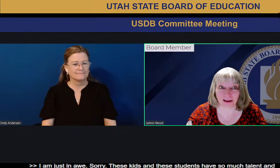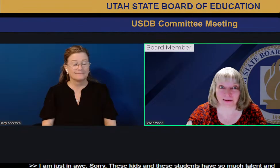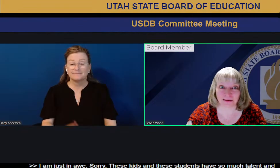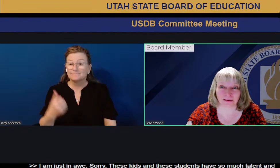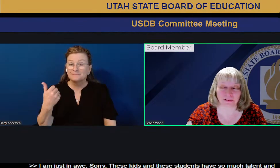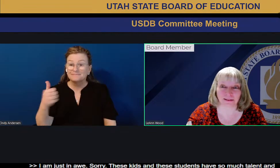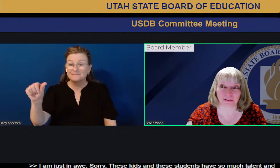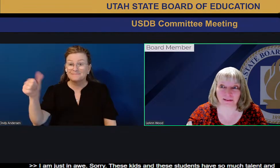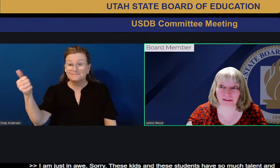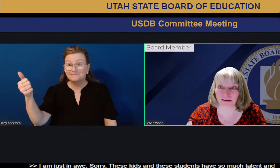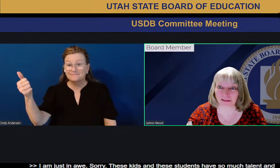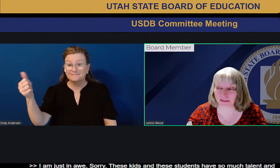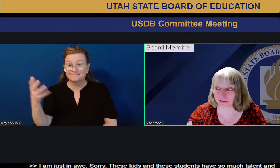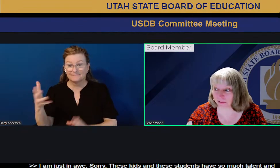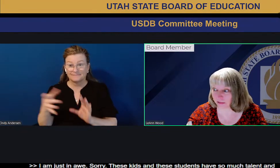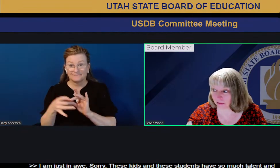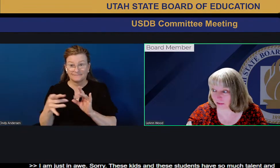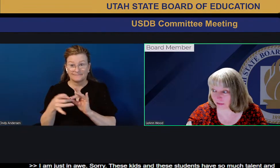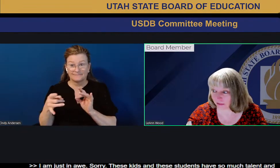Anyone else?